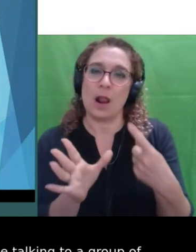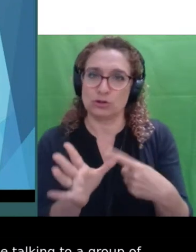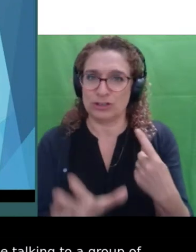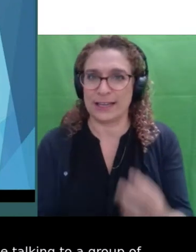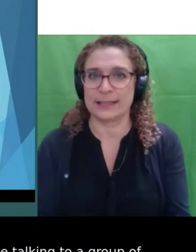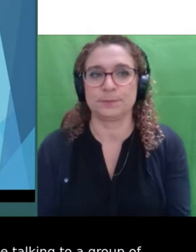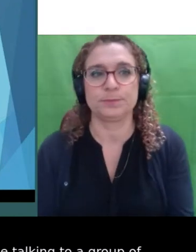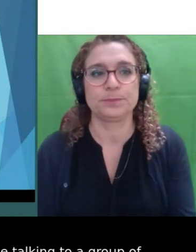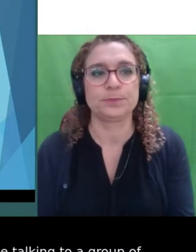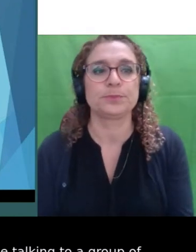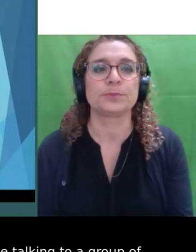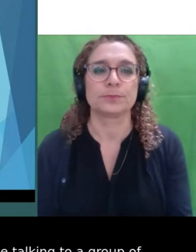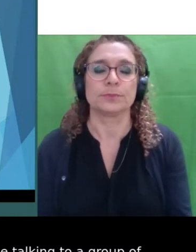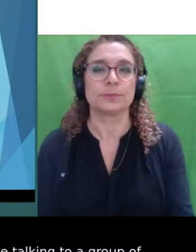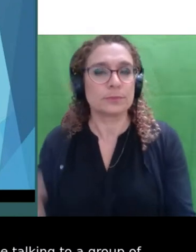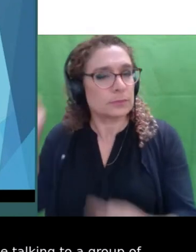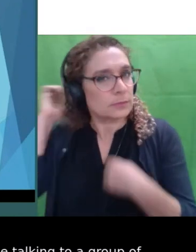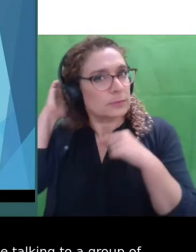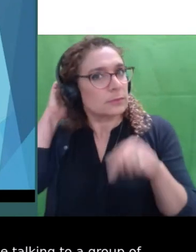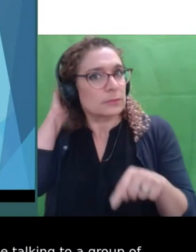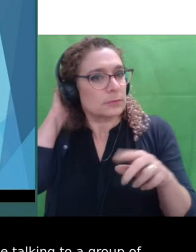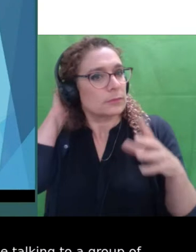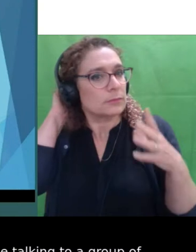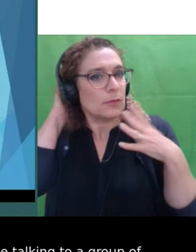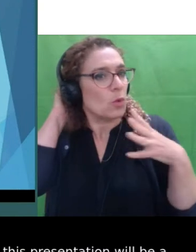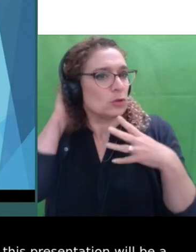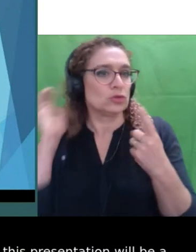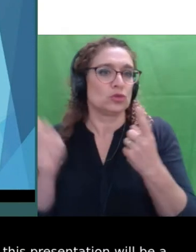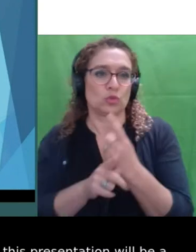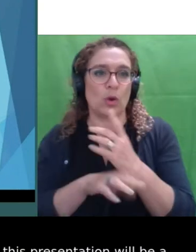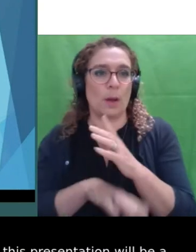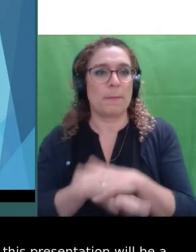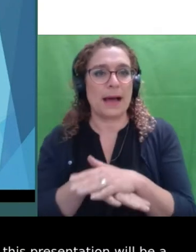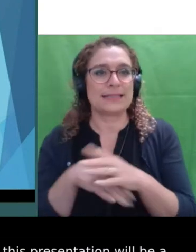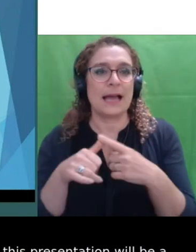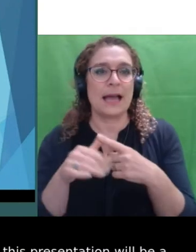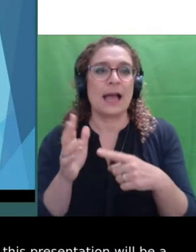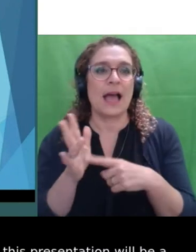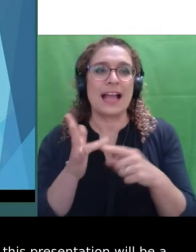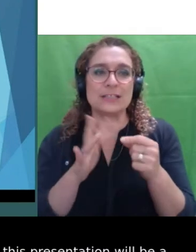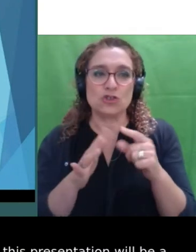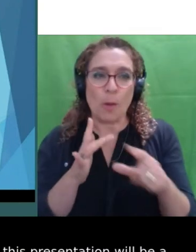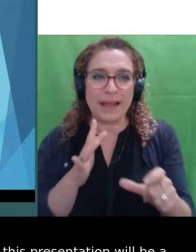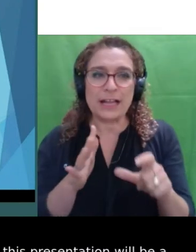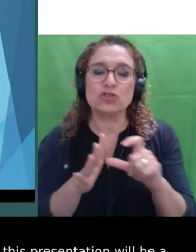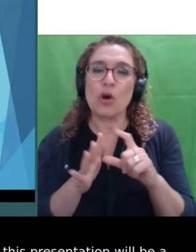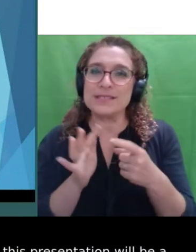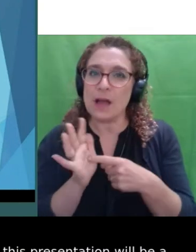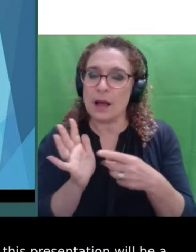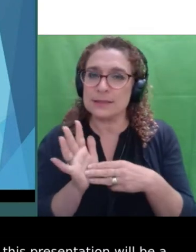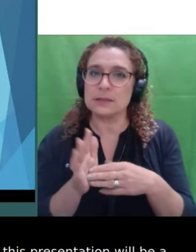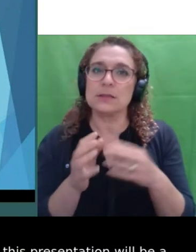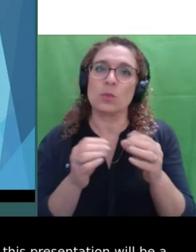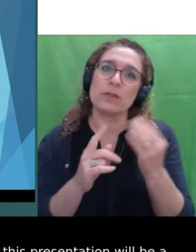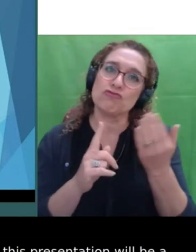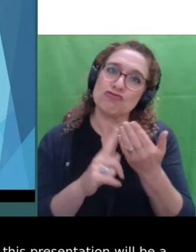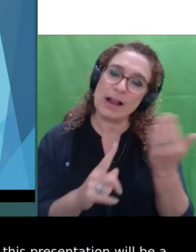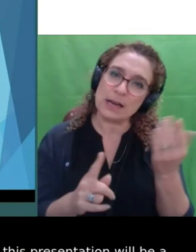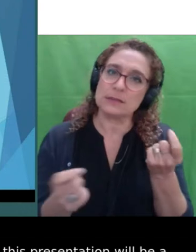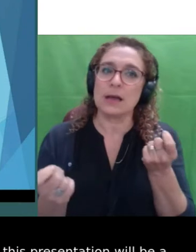run through looking at atopic dermatitis recognition management alongside chronic spontaneous